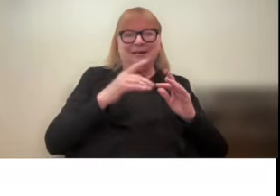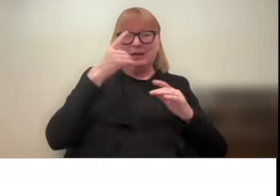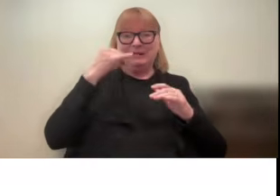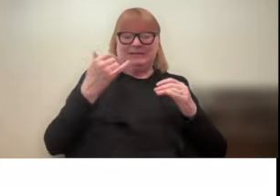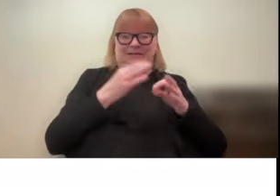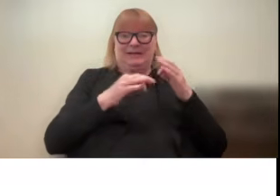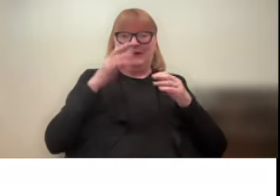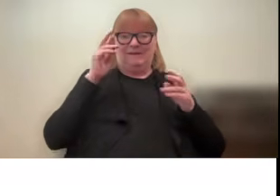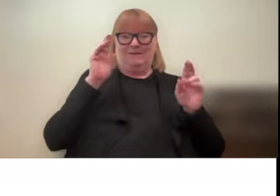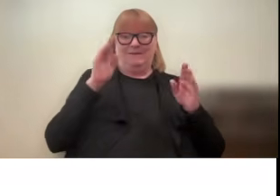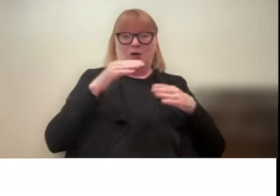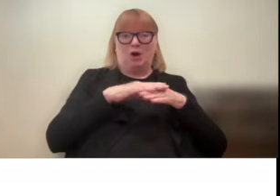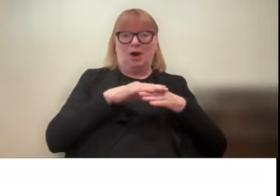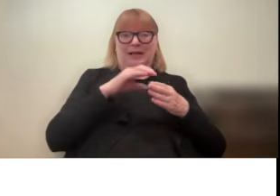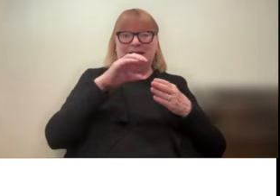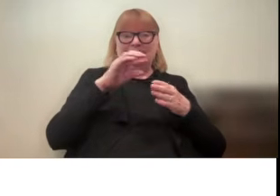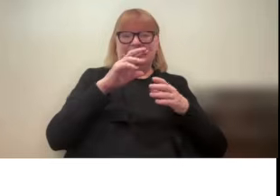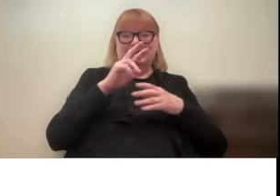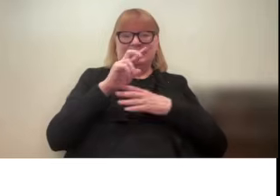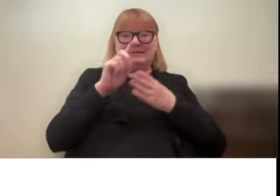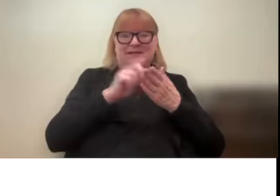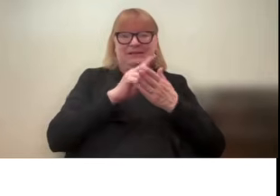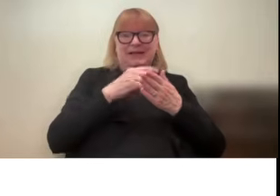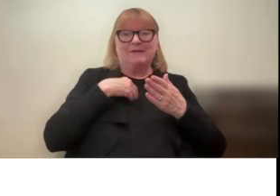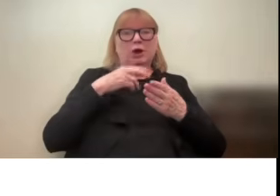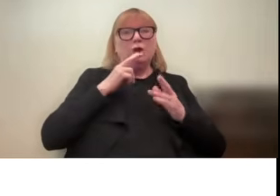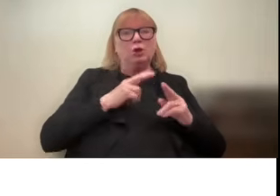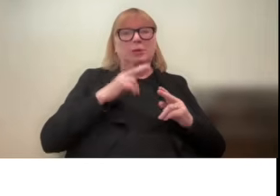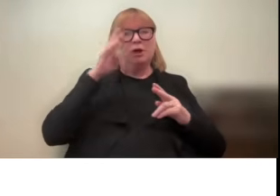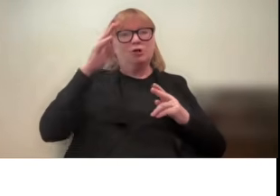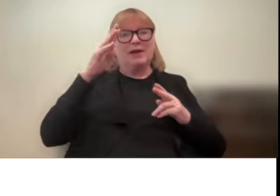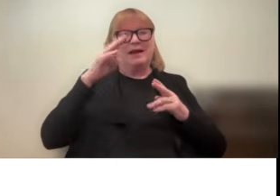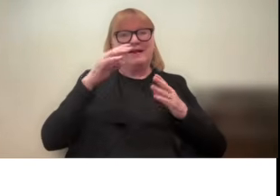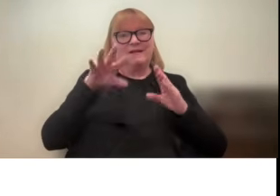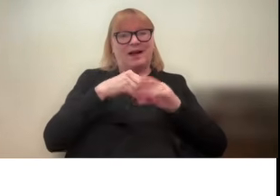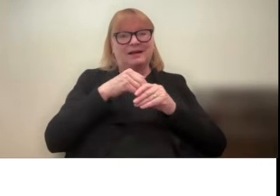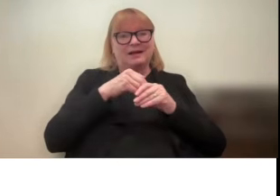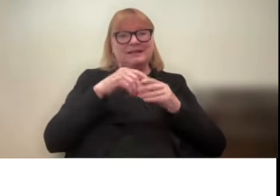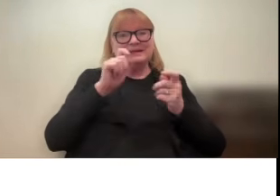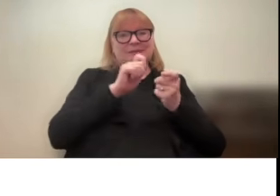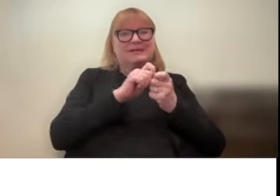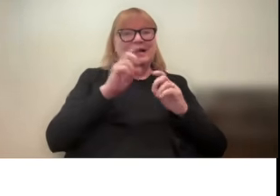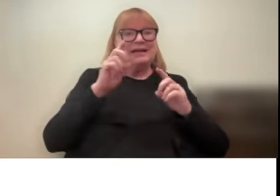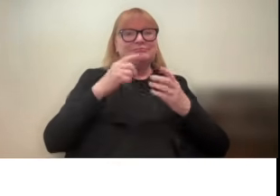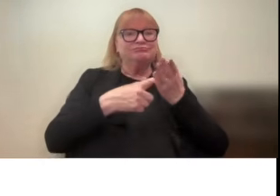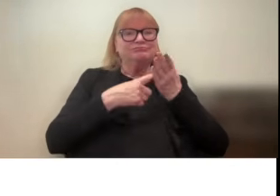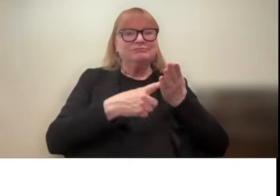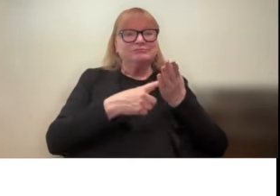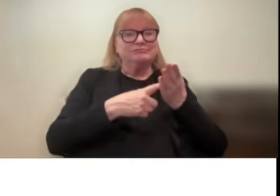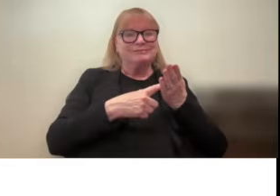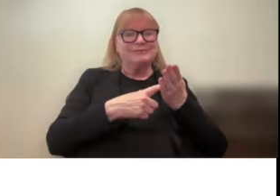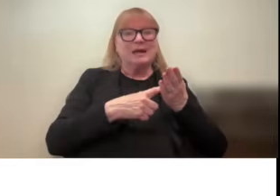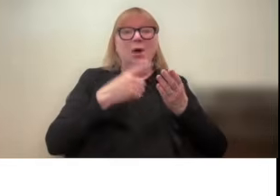it focused on digital spaces that had a lot of human created content, specifically dialogue.